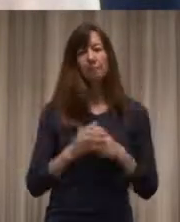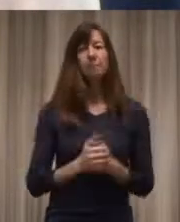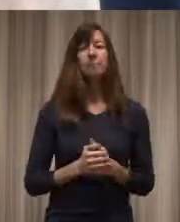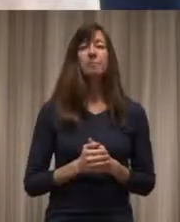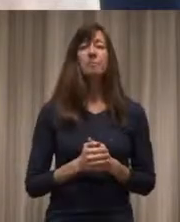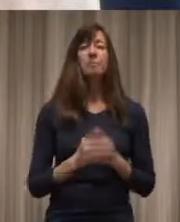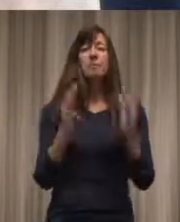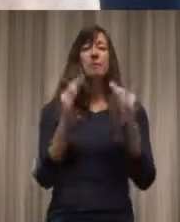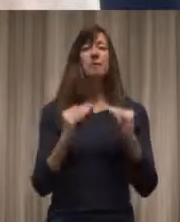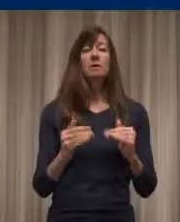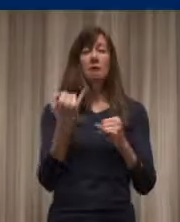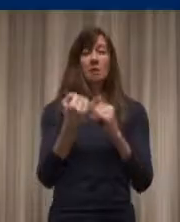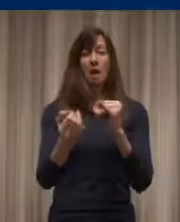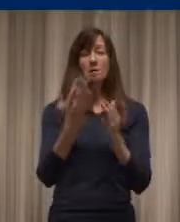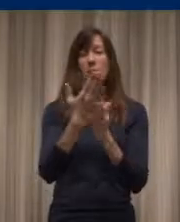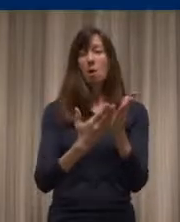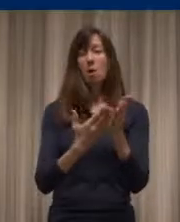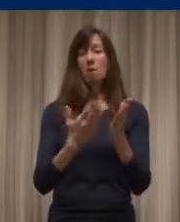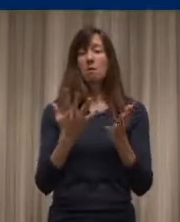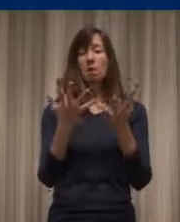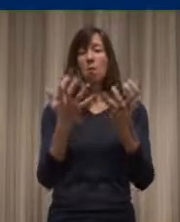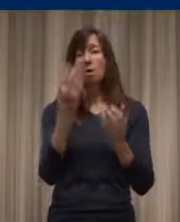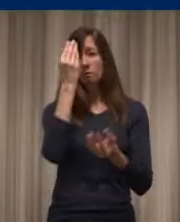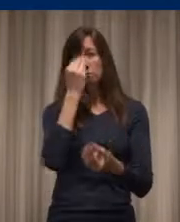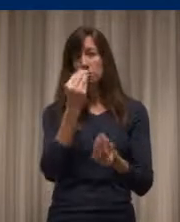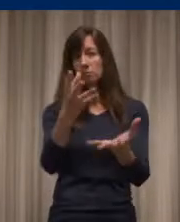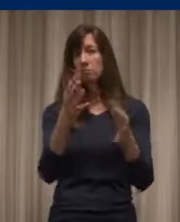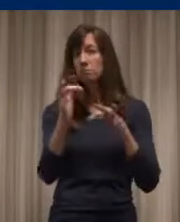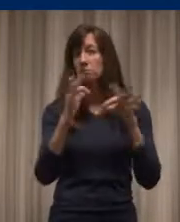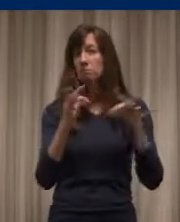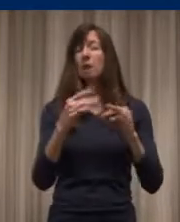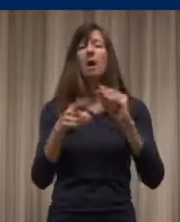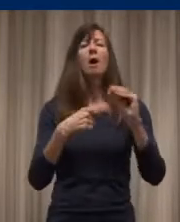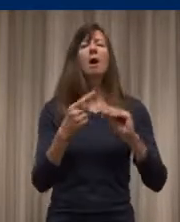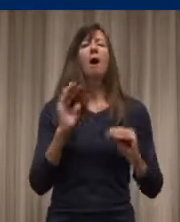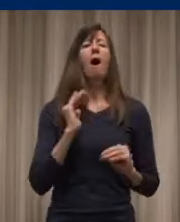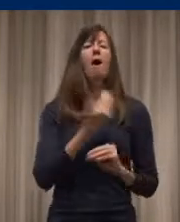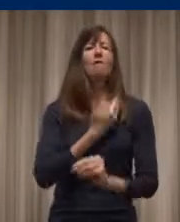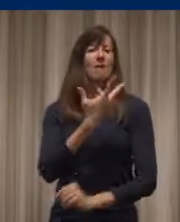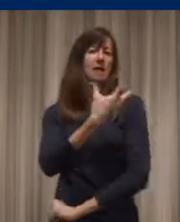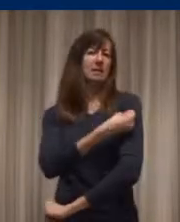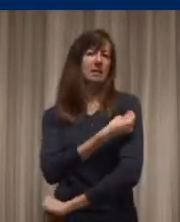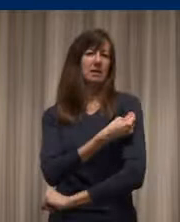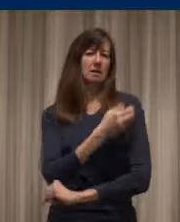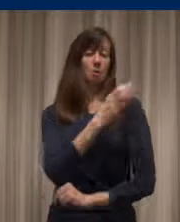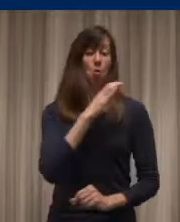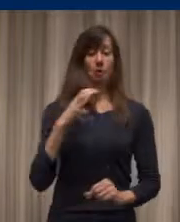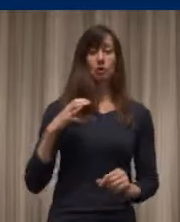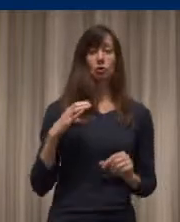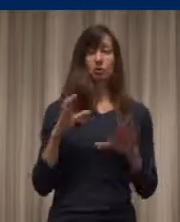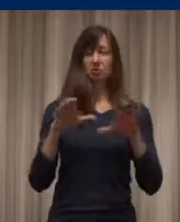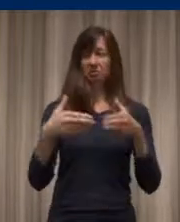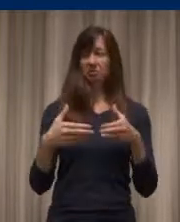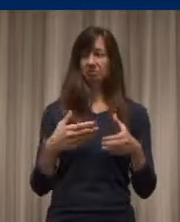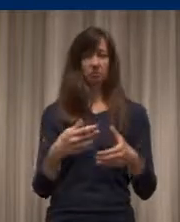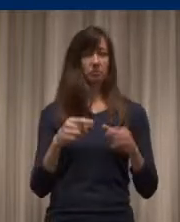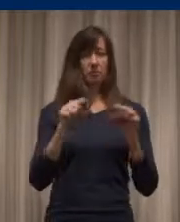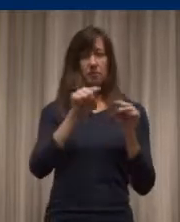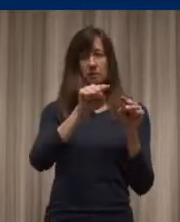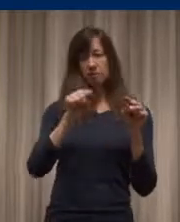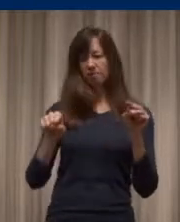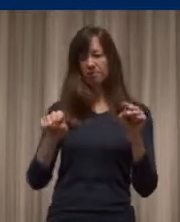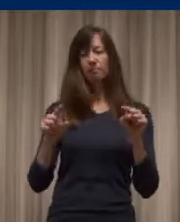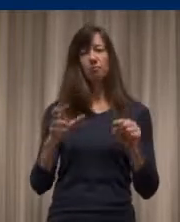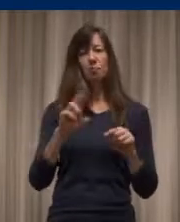vaccine distribution coalition, which is shown on the right-hand side of this chart here. This is a group that we set up, which is